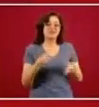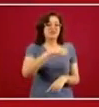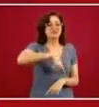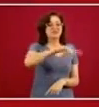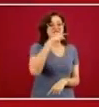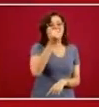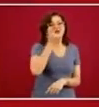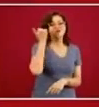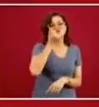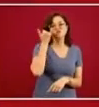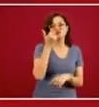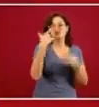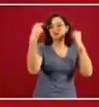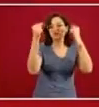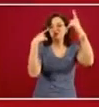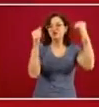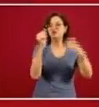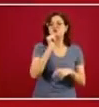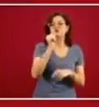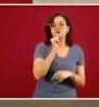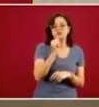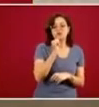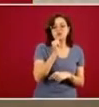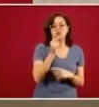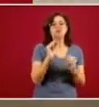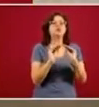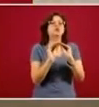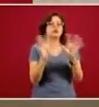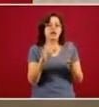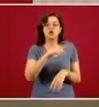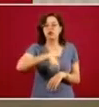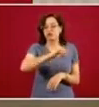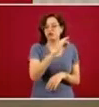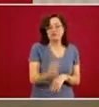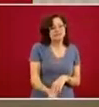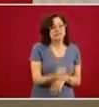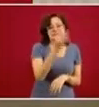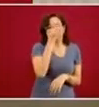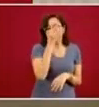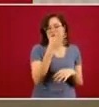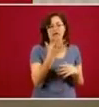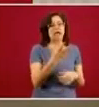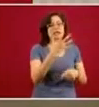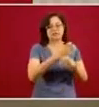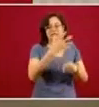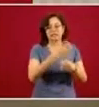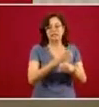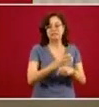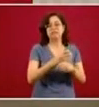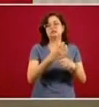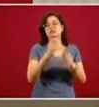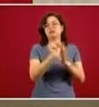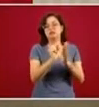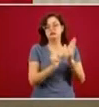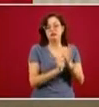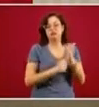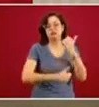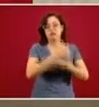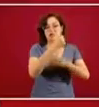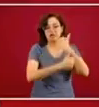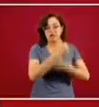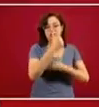who is already hired by the different institutions, because they all have the proper training to deal with